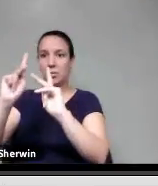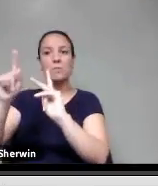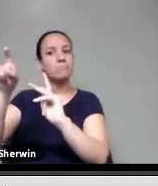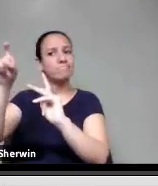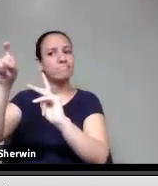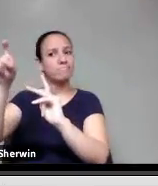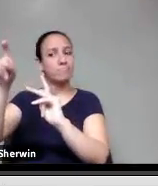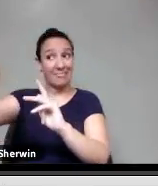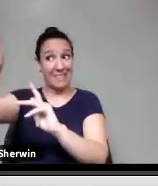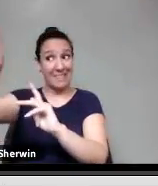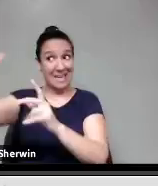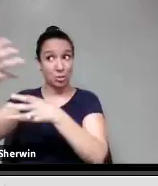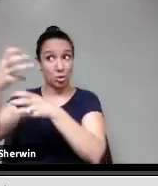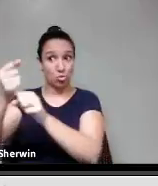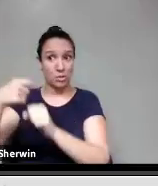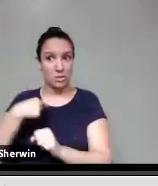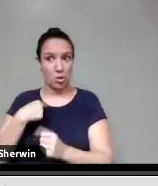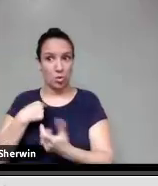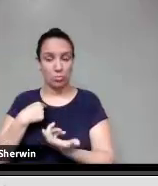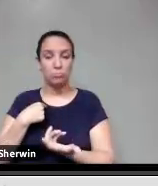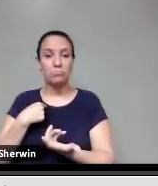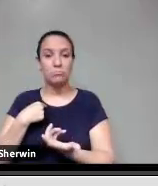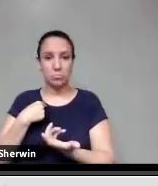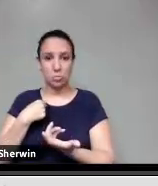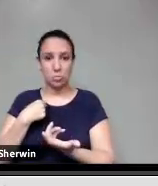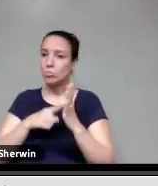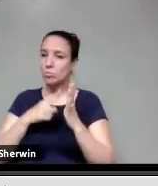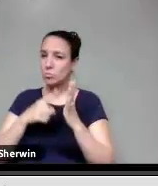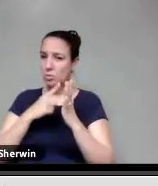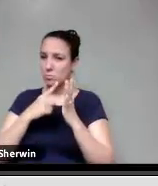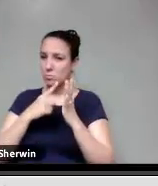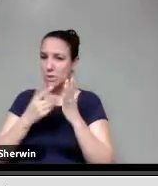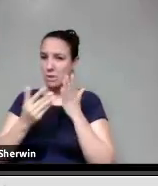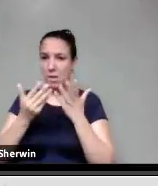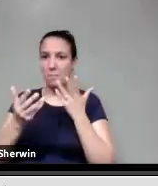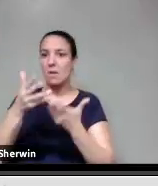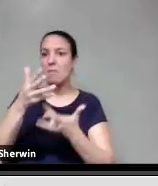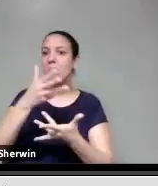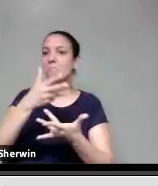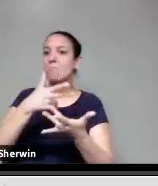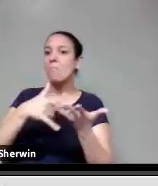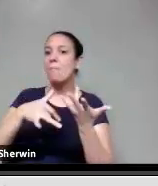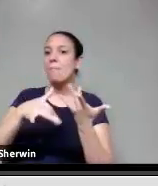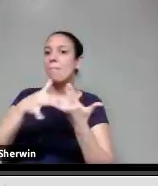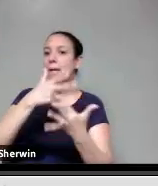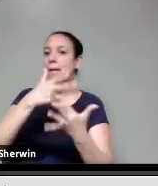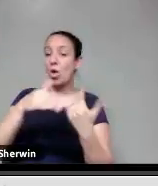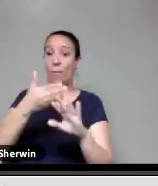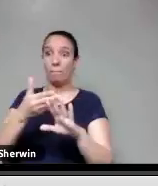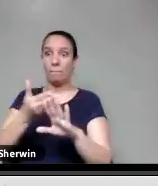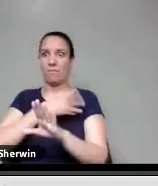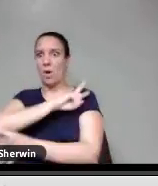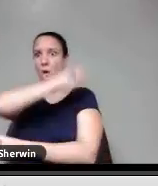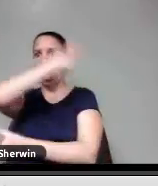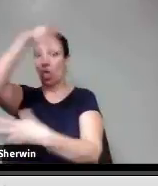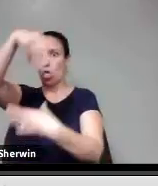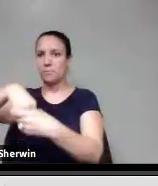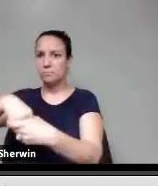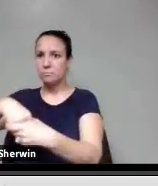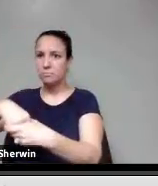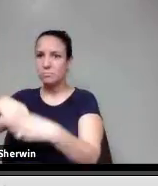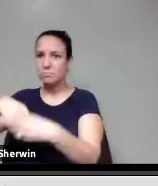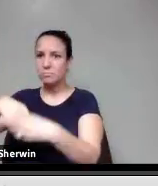you. And so that's why I said in some cases you might want to mingle with them first before you just jump in and throw out